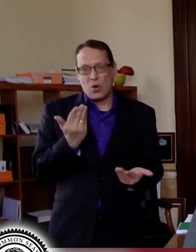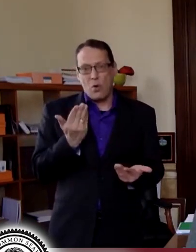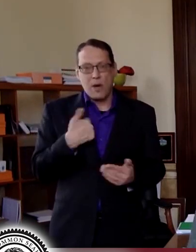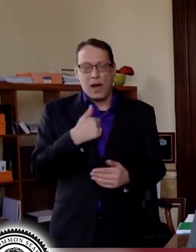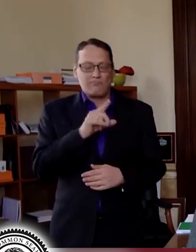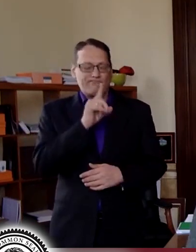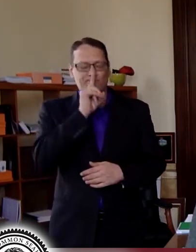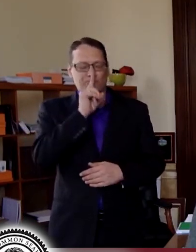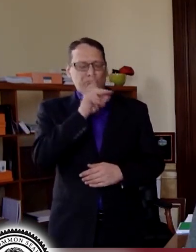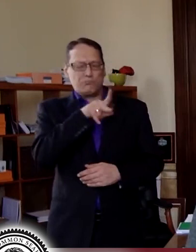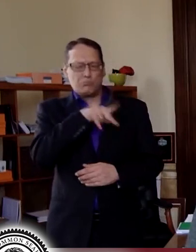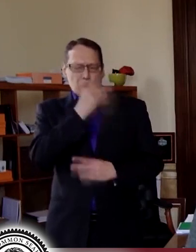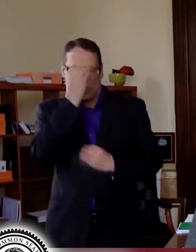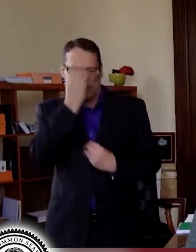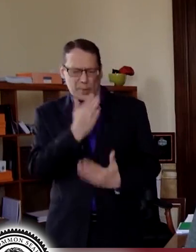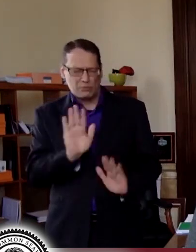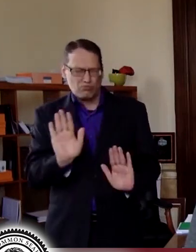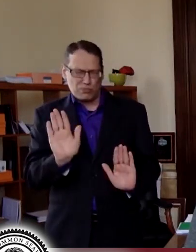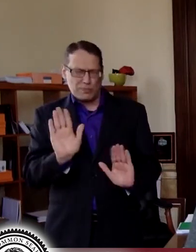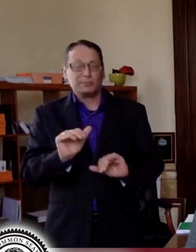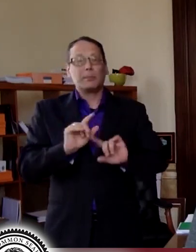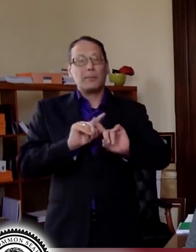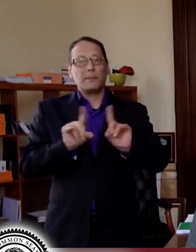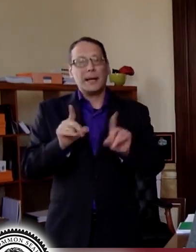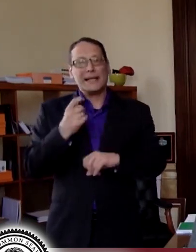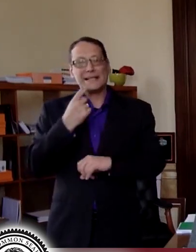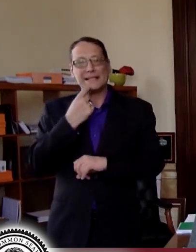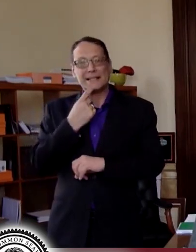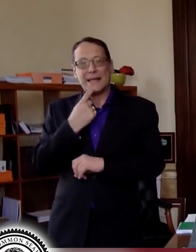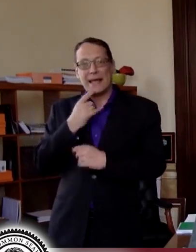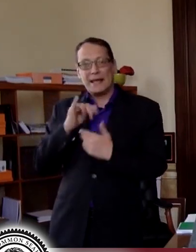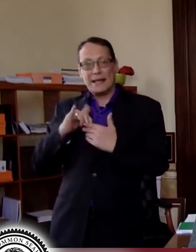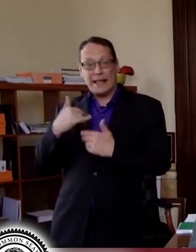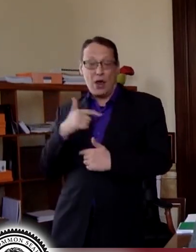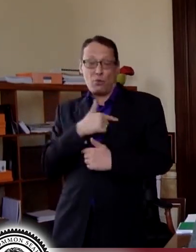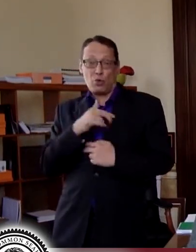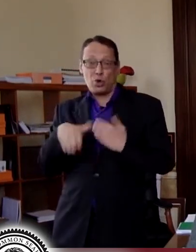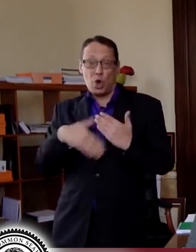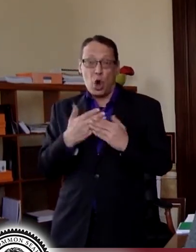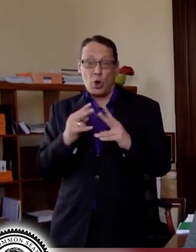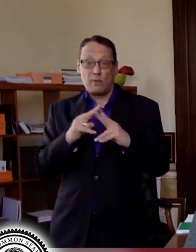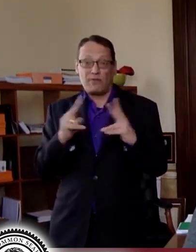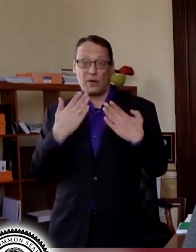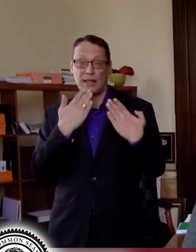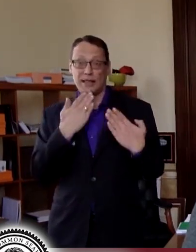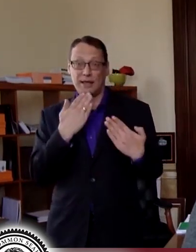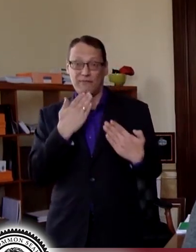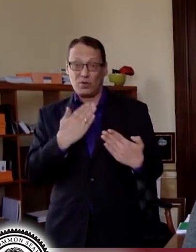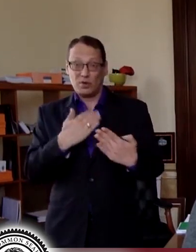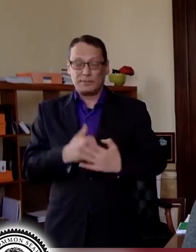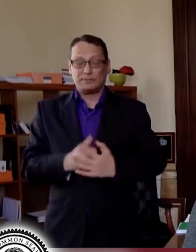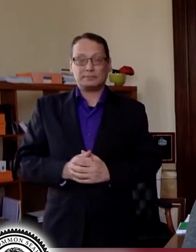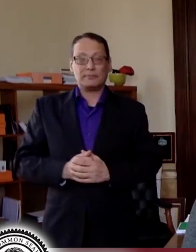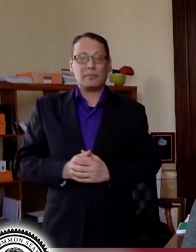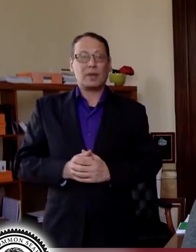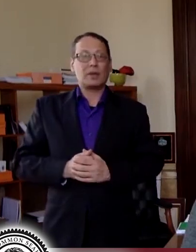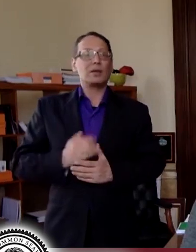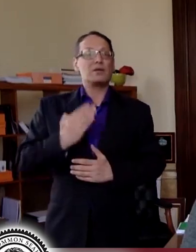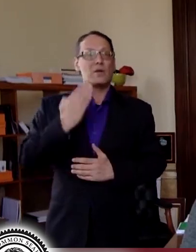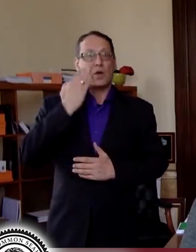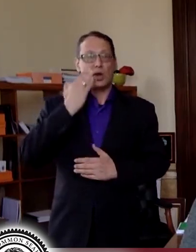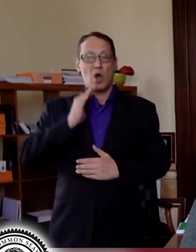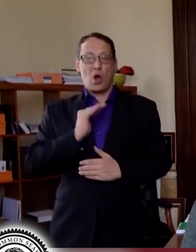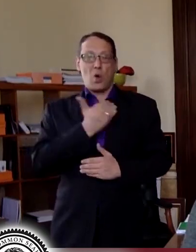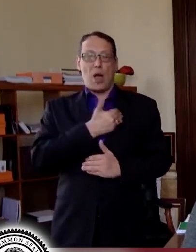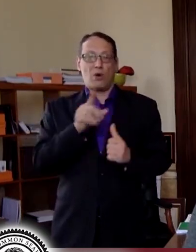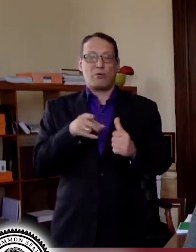any personal information to you. I'm just saying that we're all very thankful for that. We know that our first